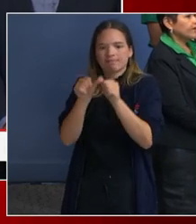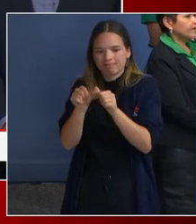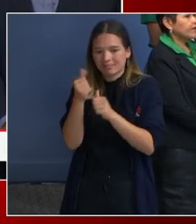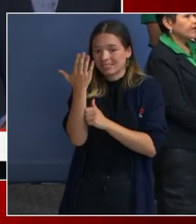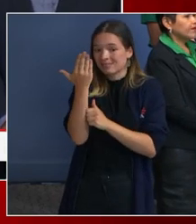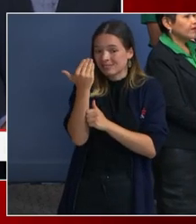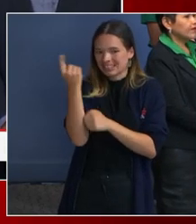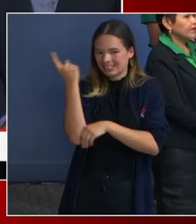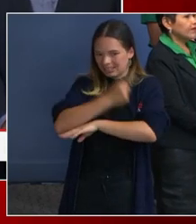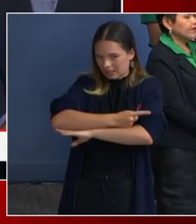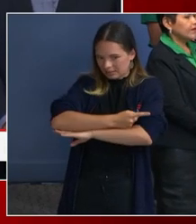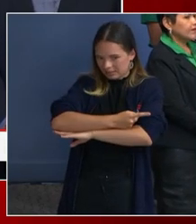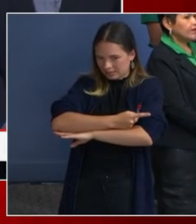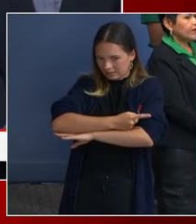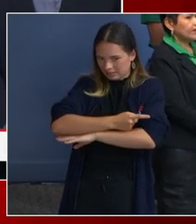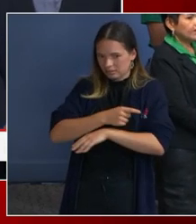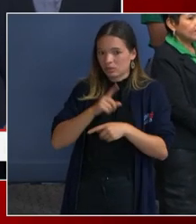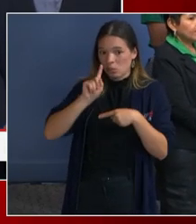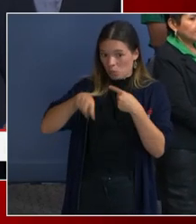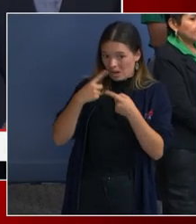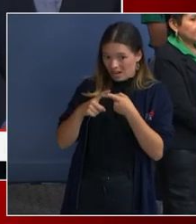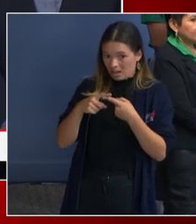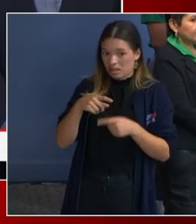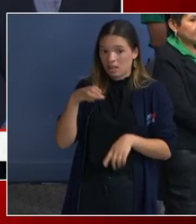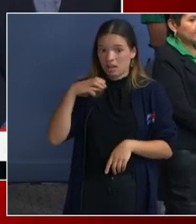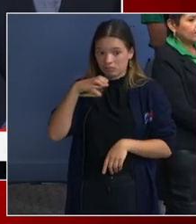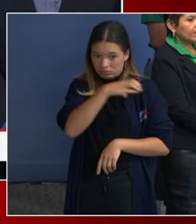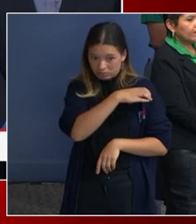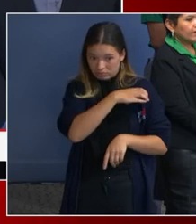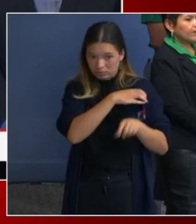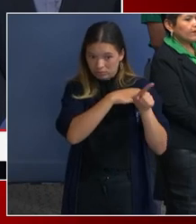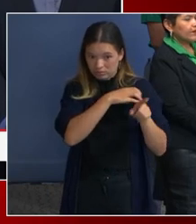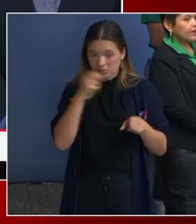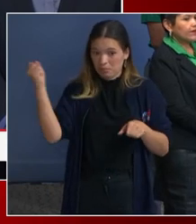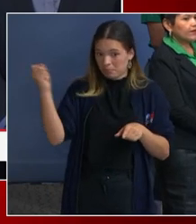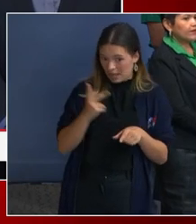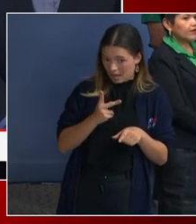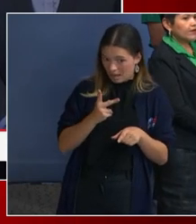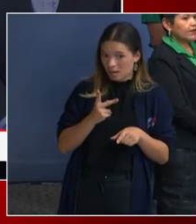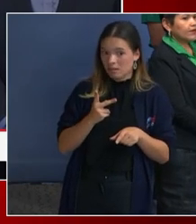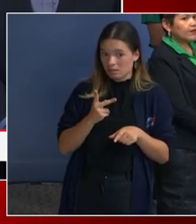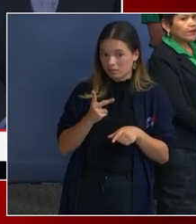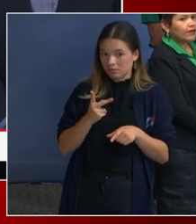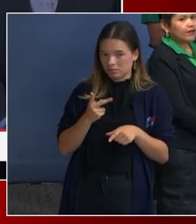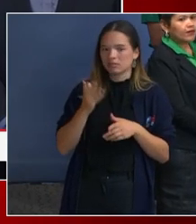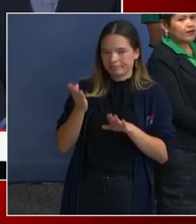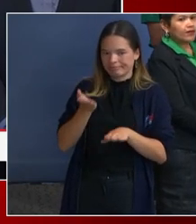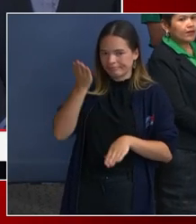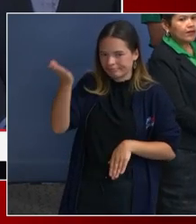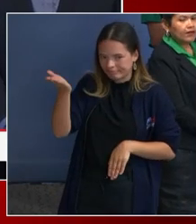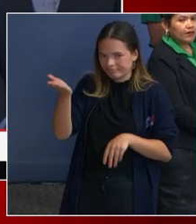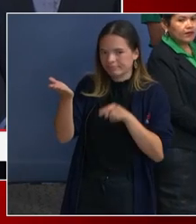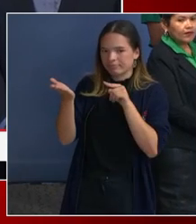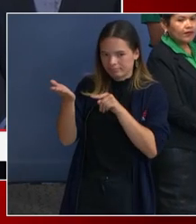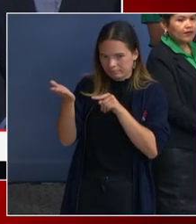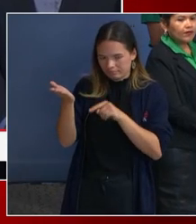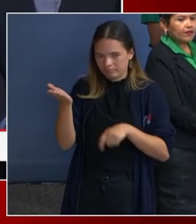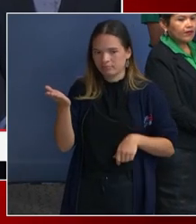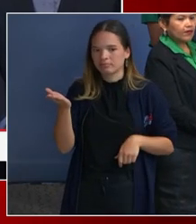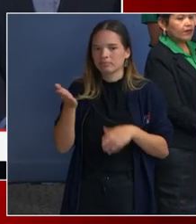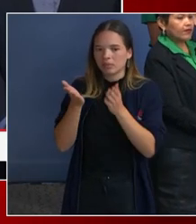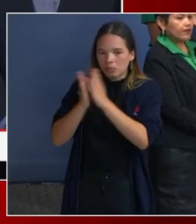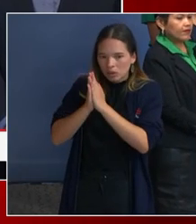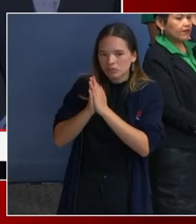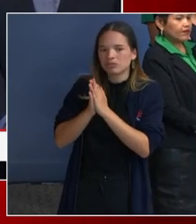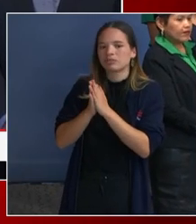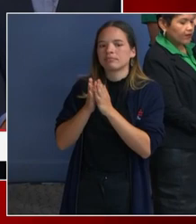will be, when the council returns from recess, submitting a request for them to extend that emergency. And